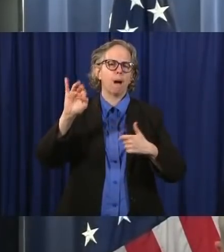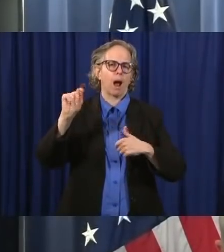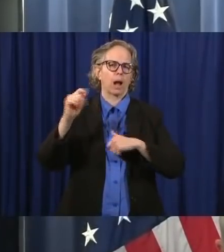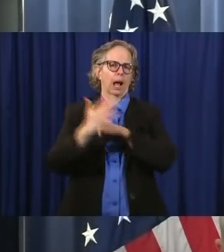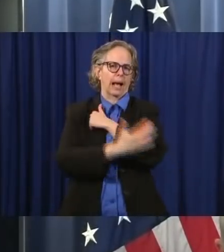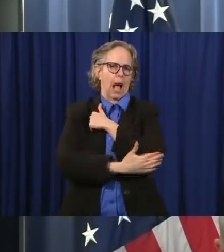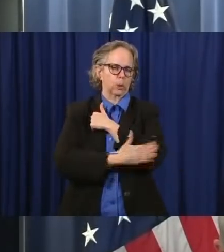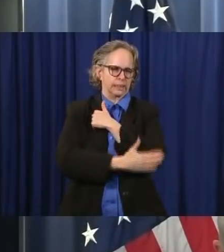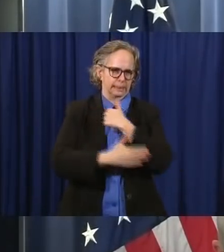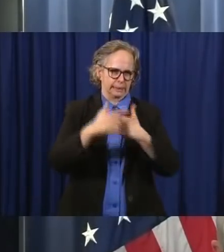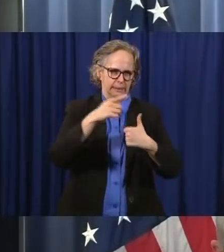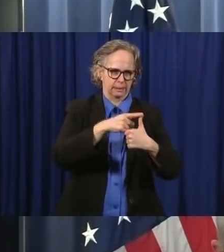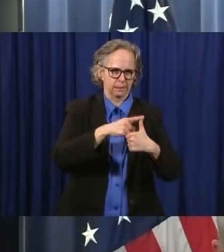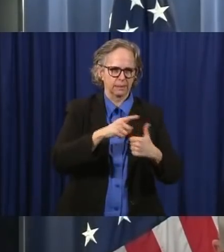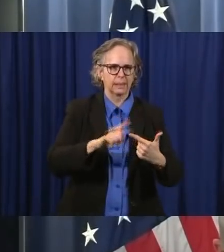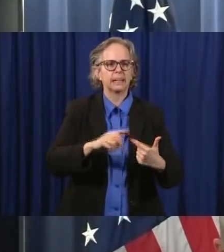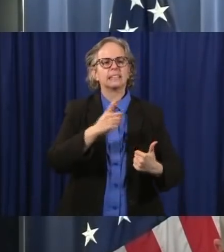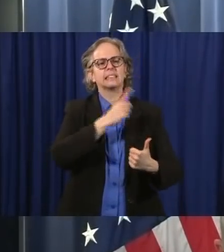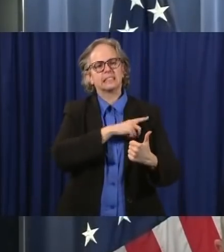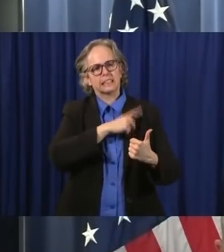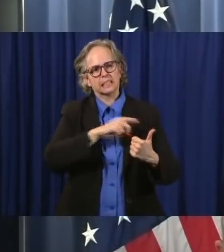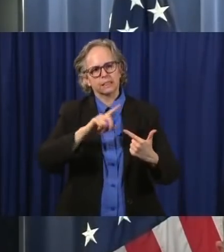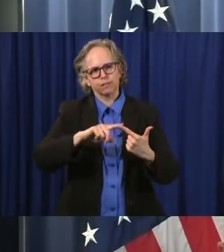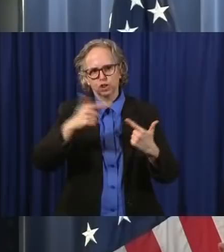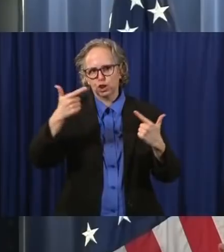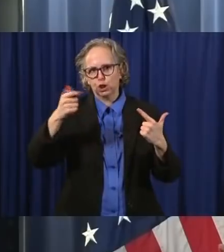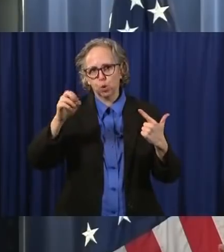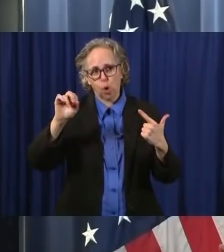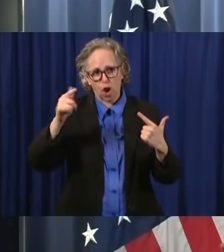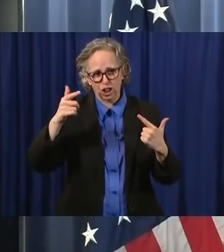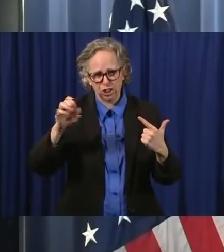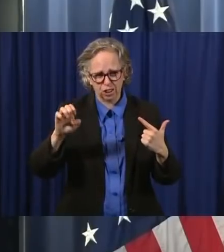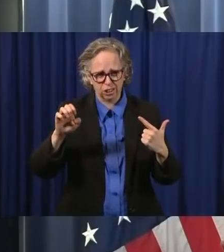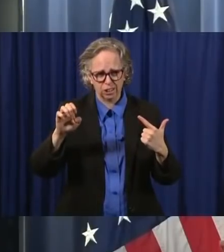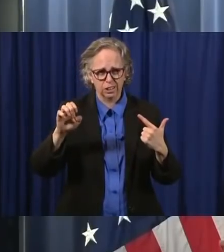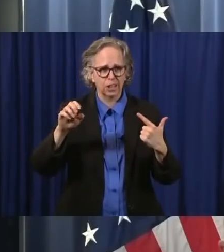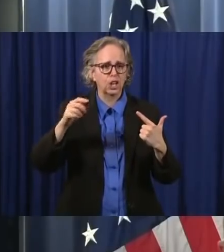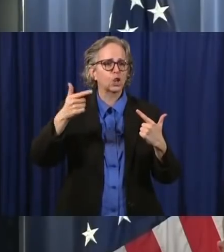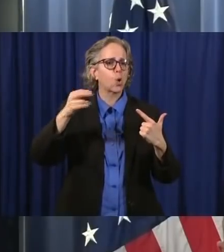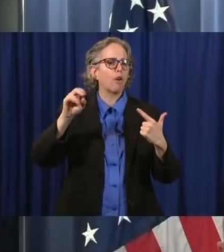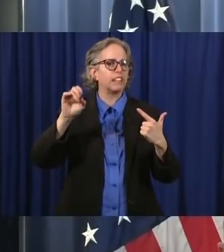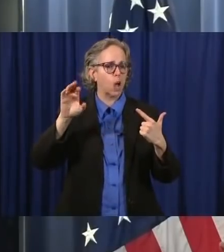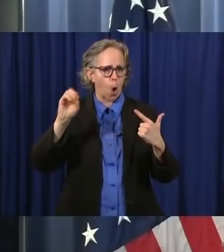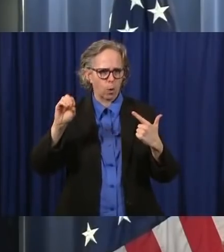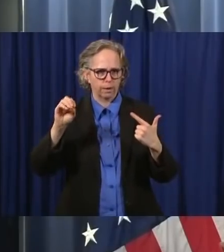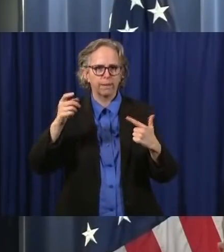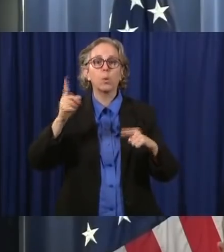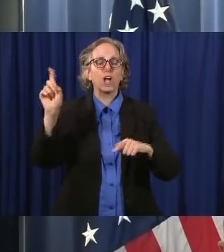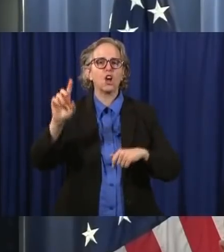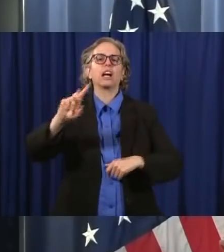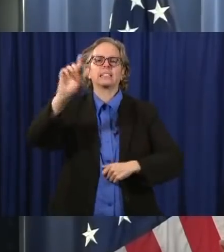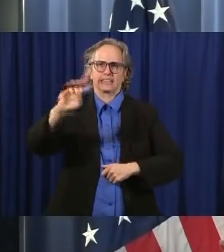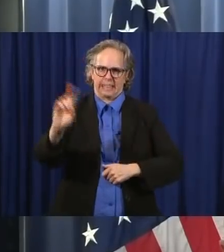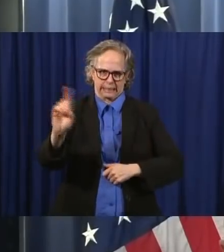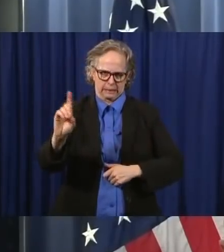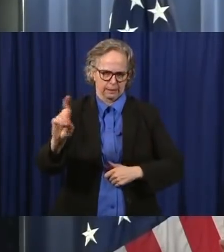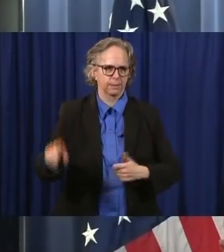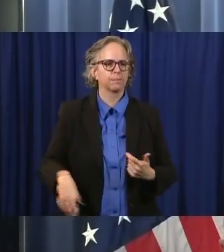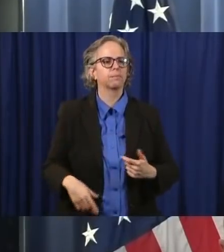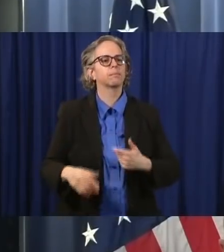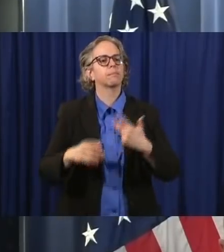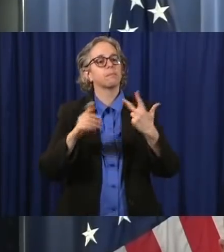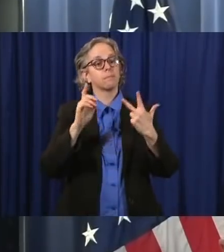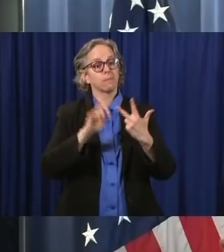Detective George Del Rio of the Dayton Police Department. And Officer